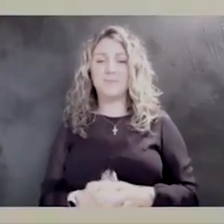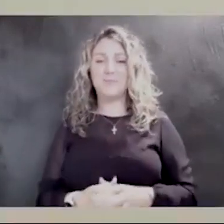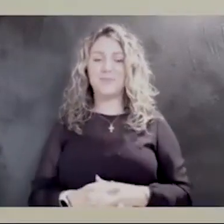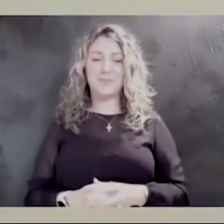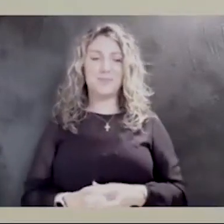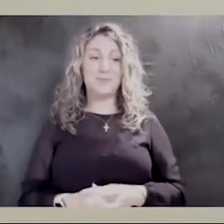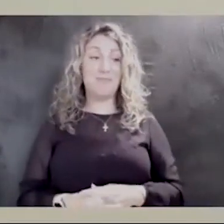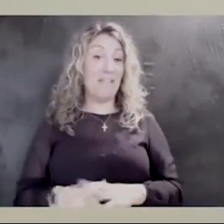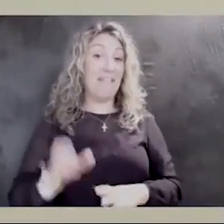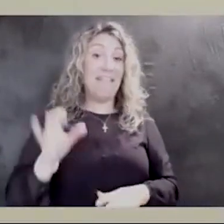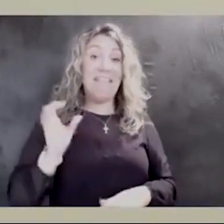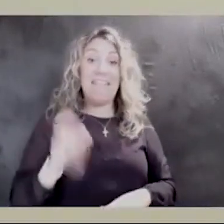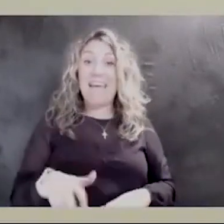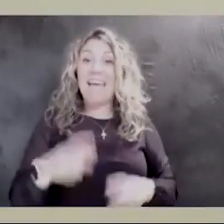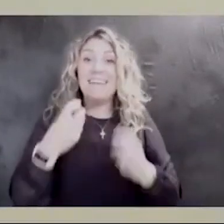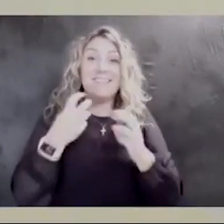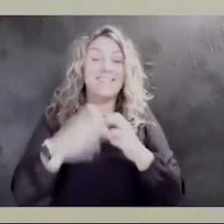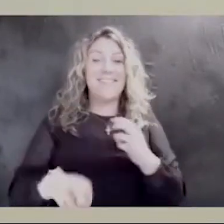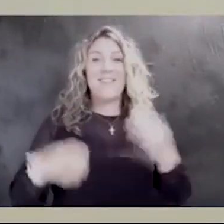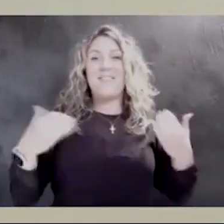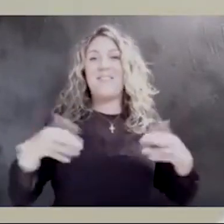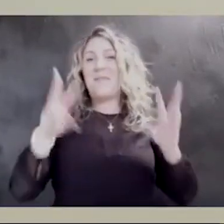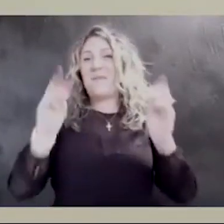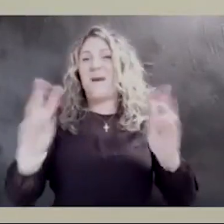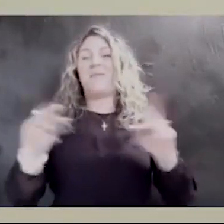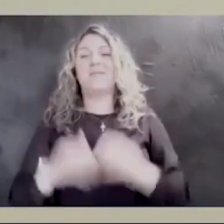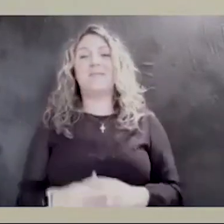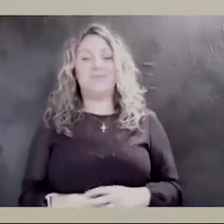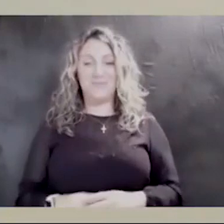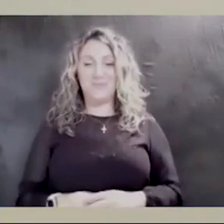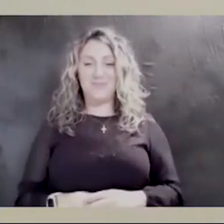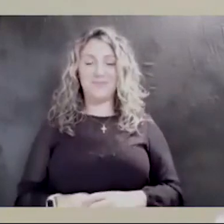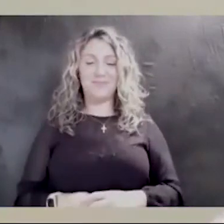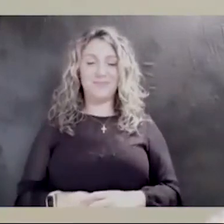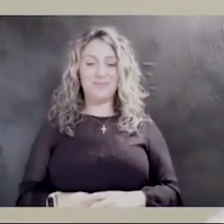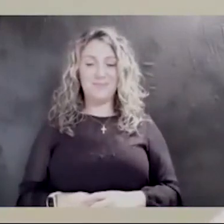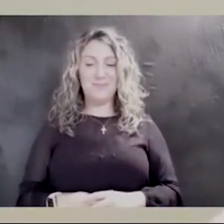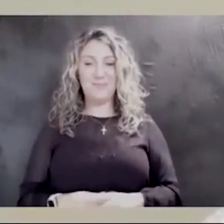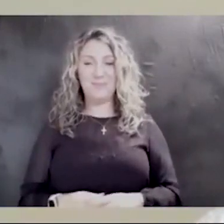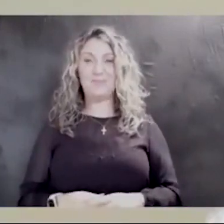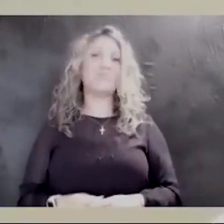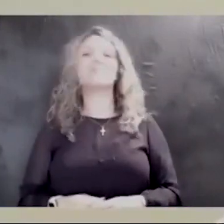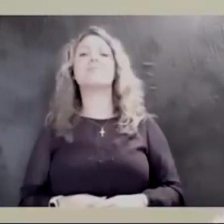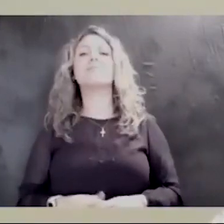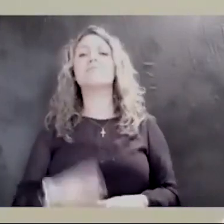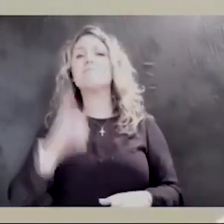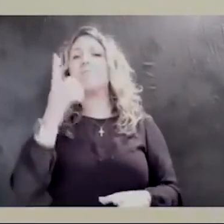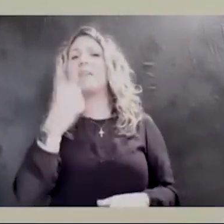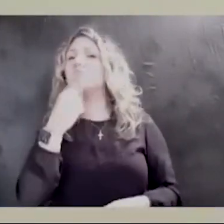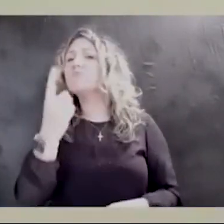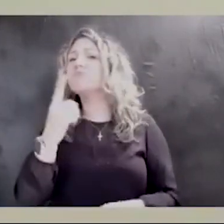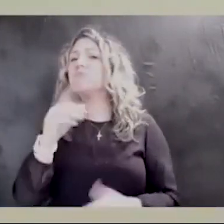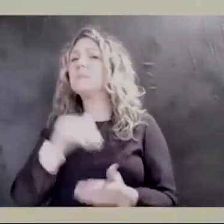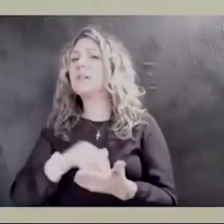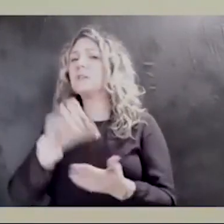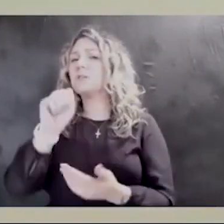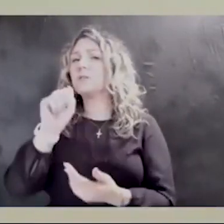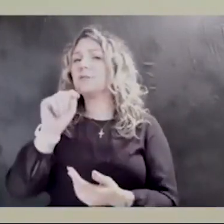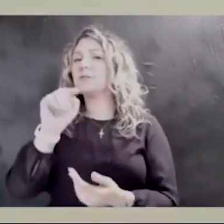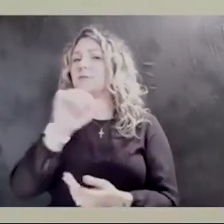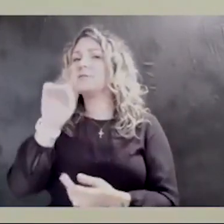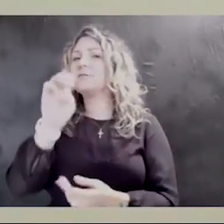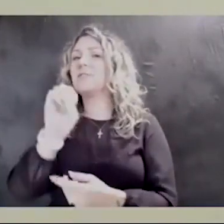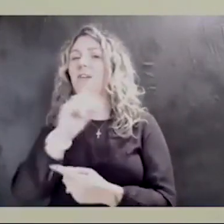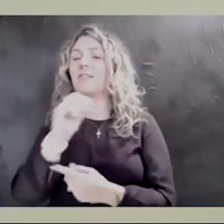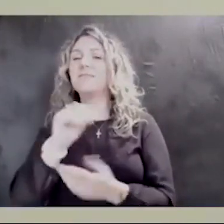Wow, that's a tough one. Well, I told Dr. Steele and Dr. Adiga earlier that I've been